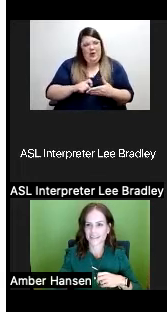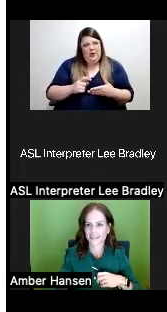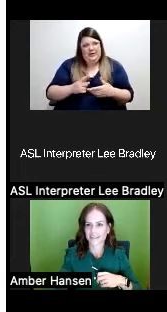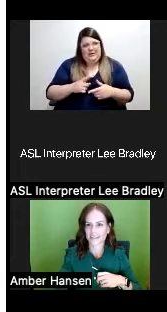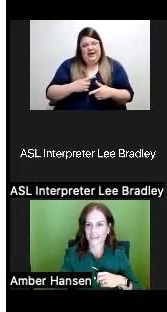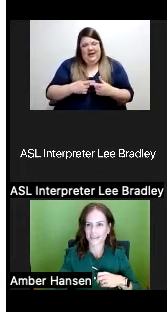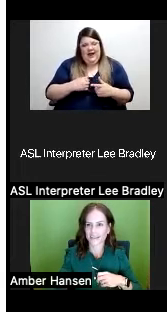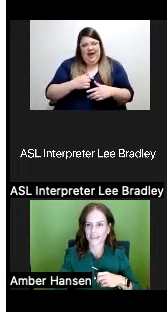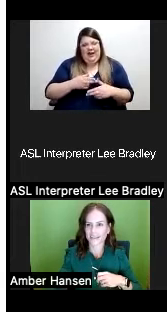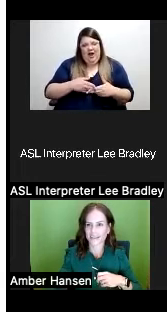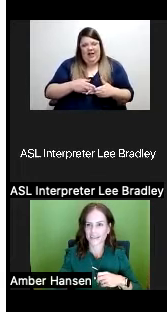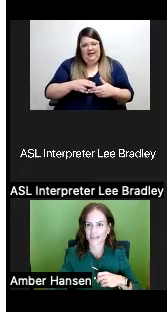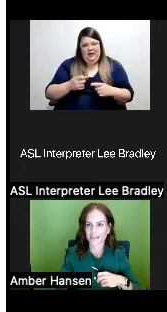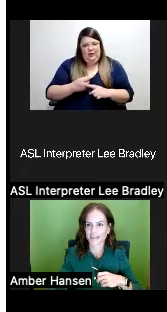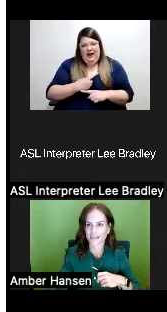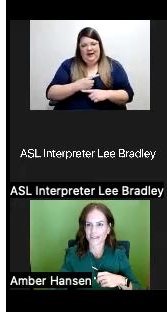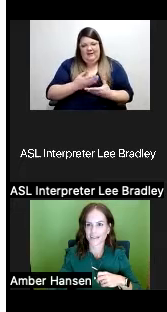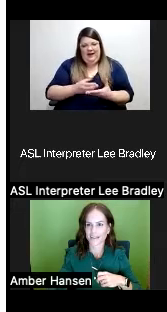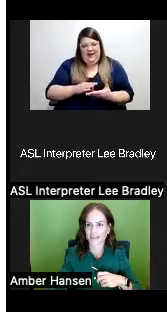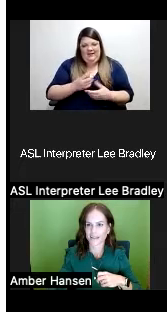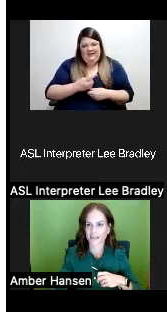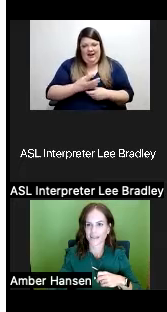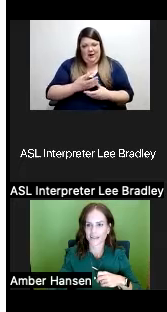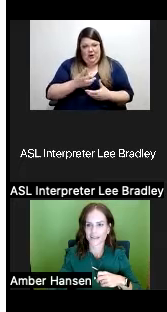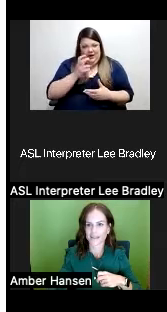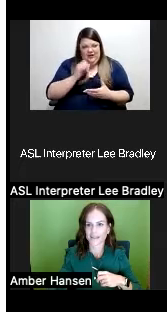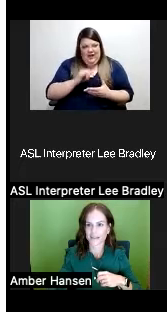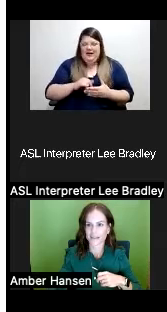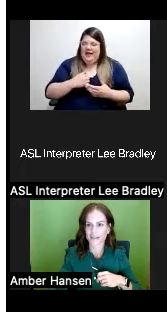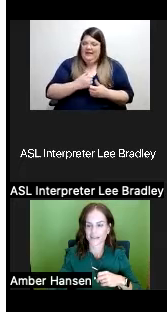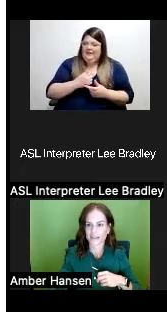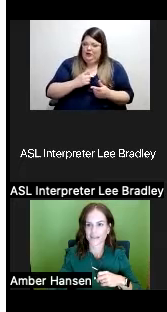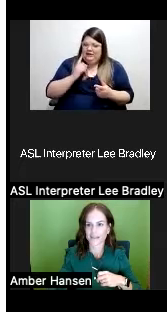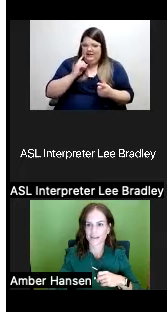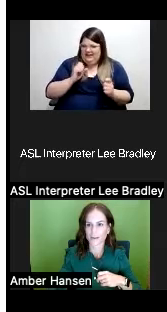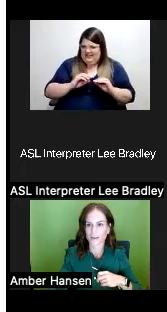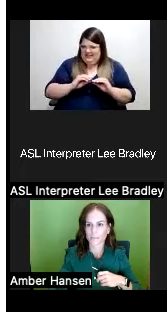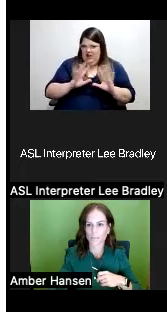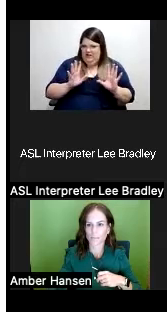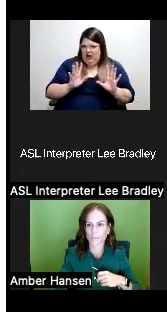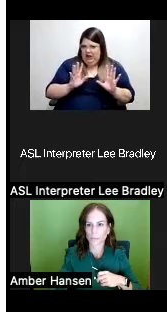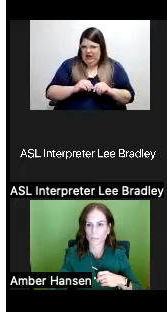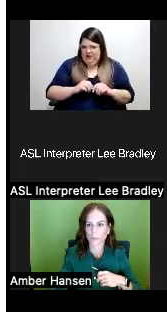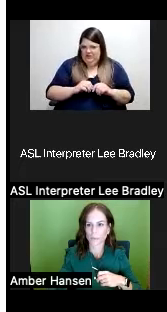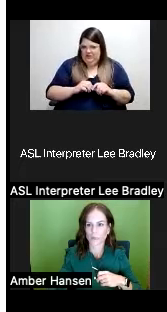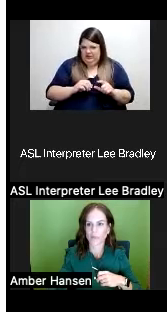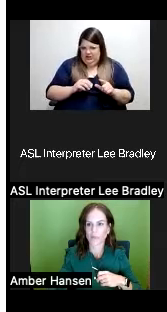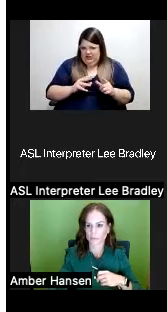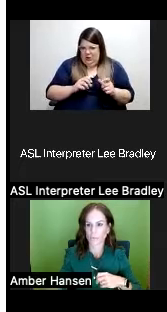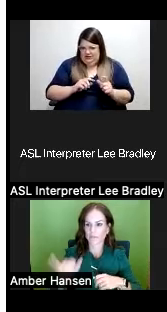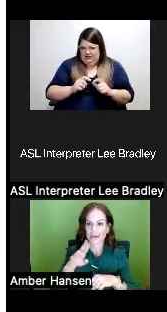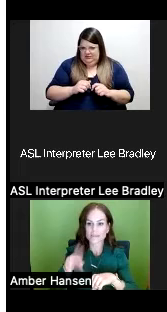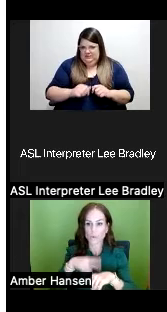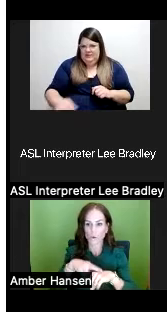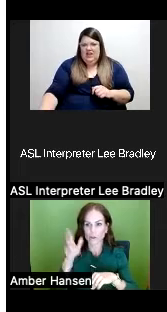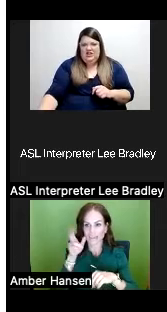I call it the random fact of the day. Would you like to hear it? I'd love to. Random fact of the day. Did you know that